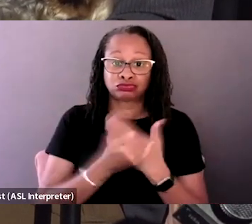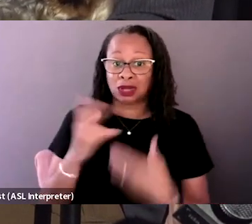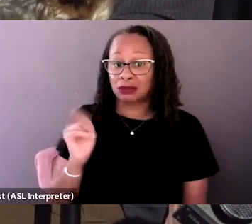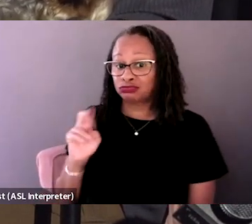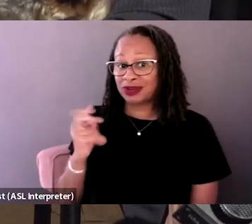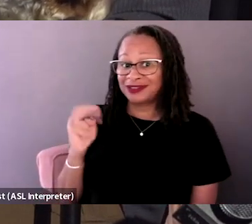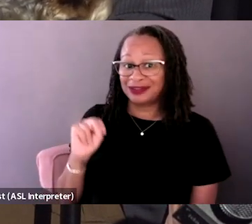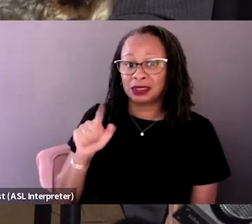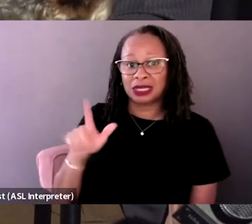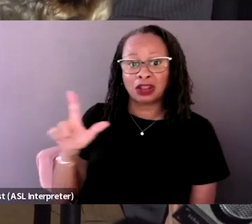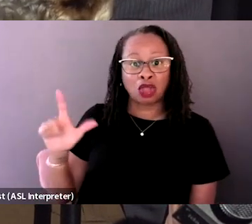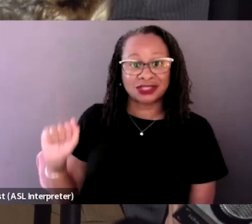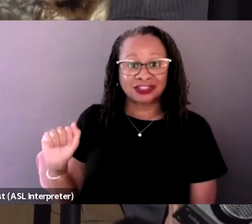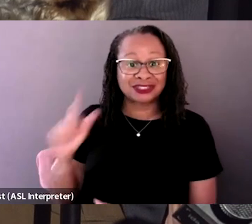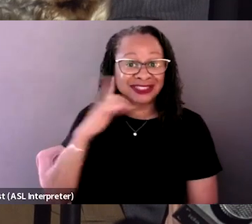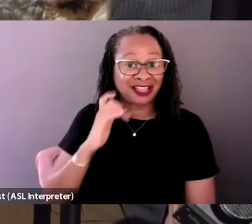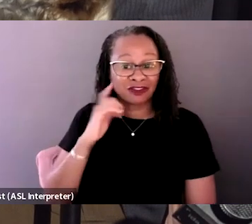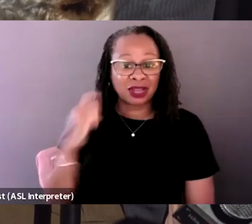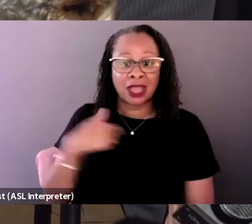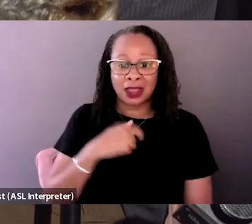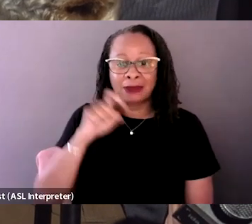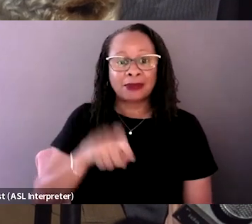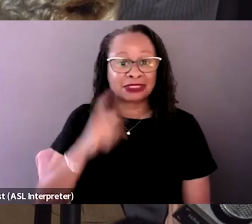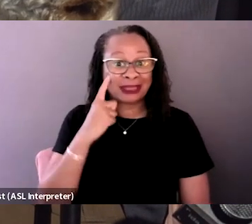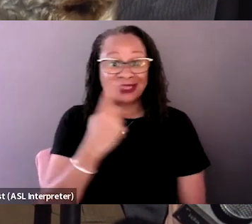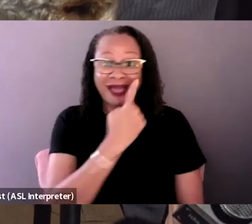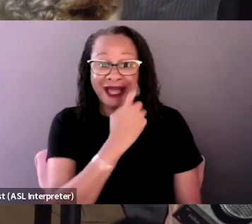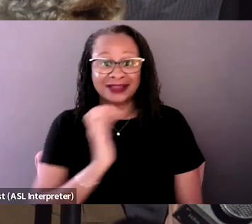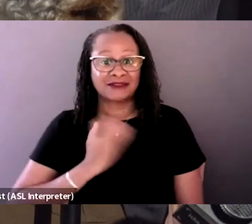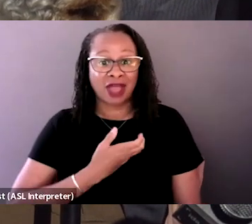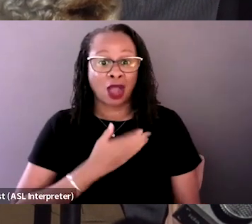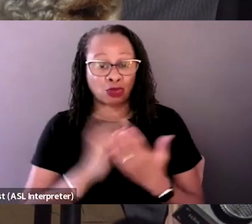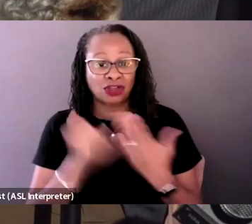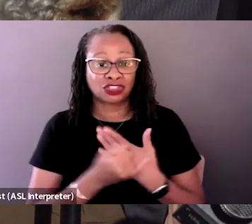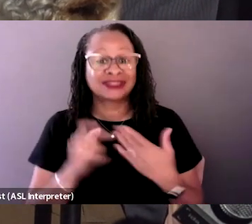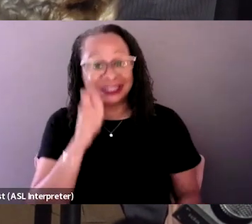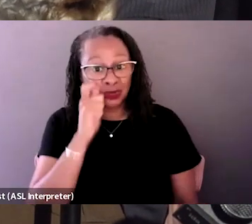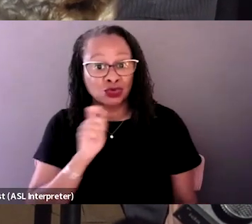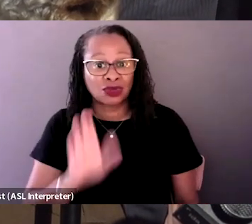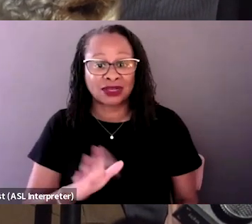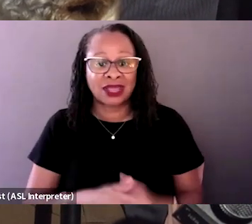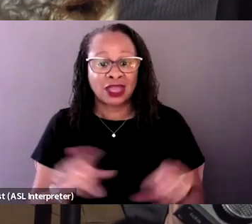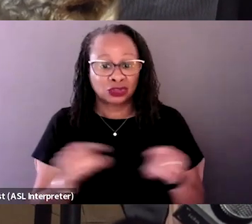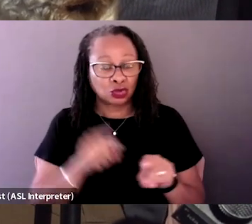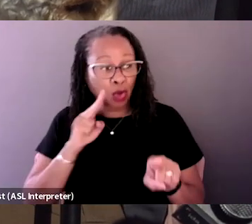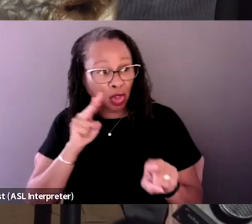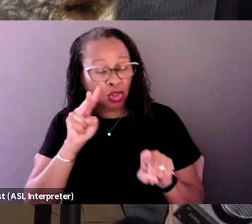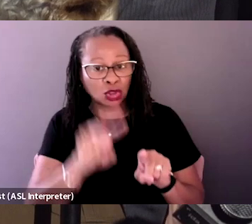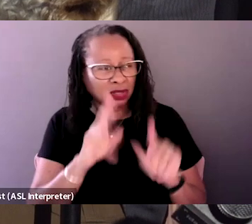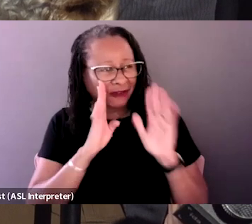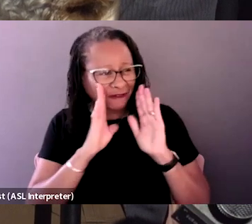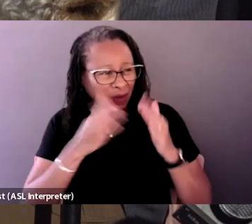project have Brian in Los Angeles, and we must be eyes of our project and just